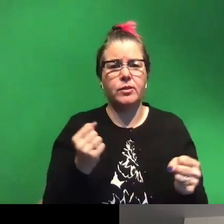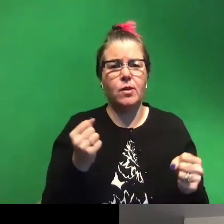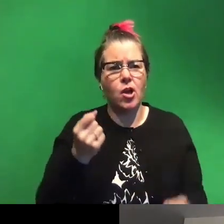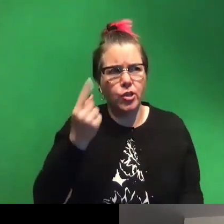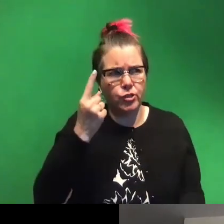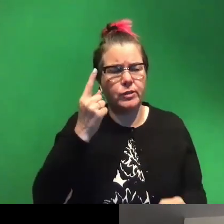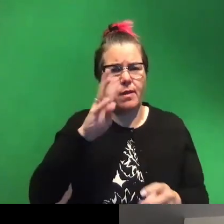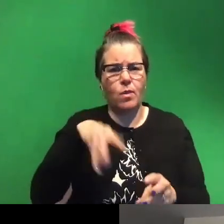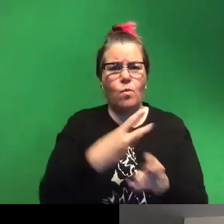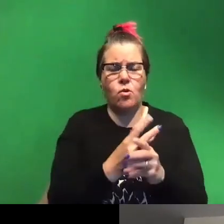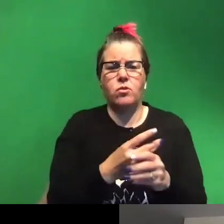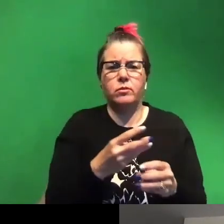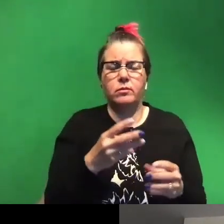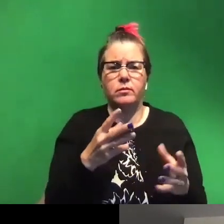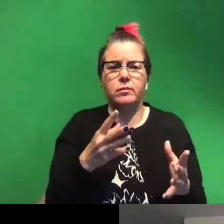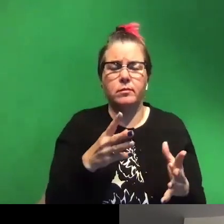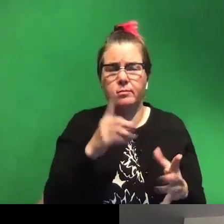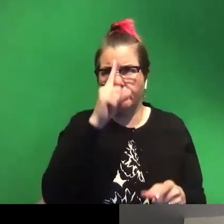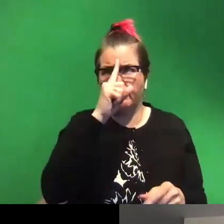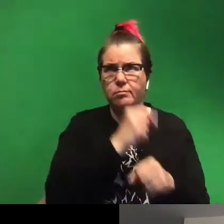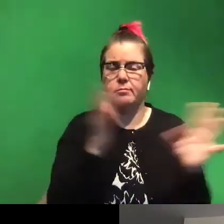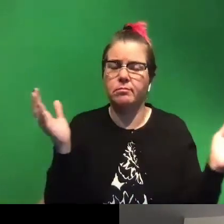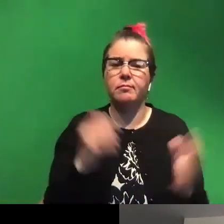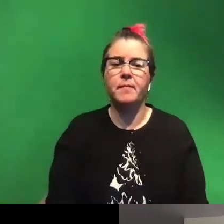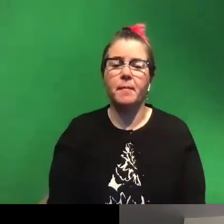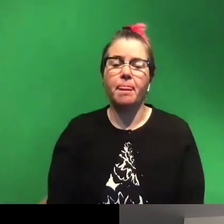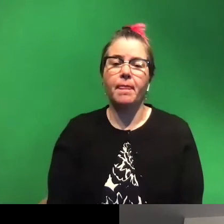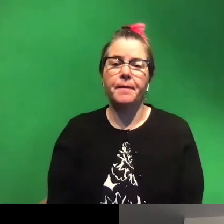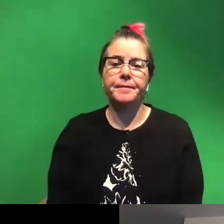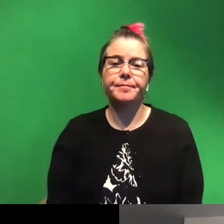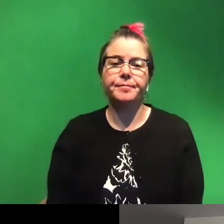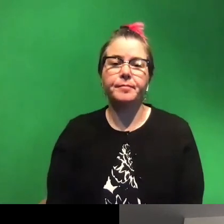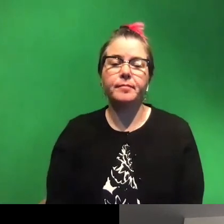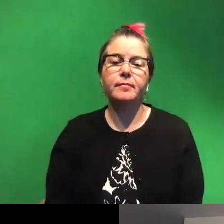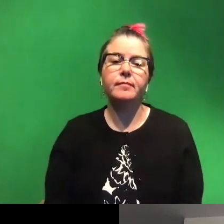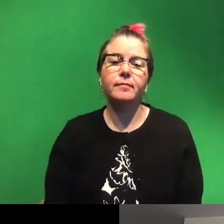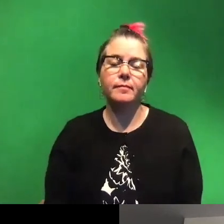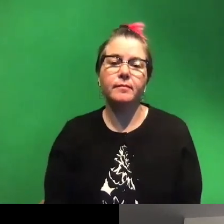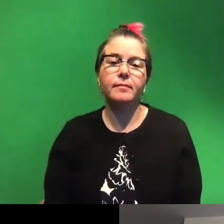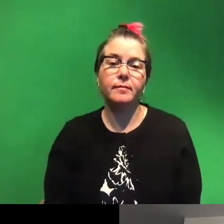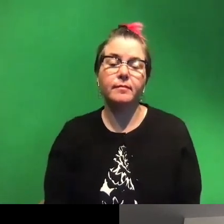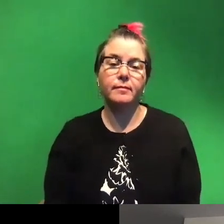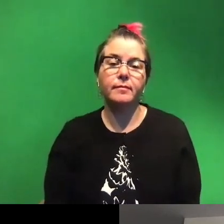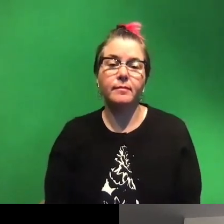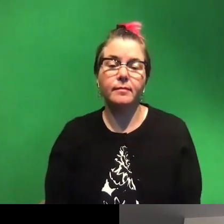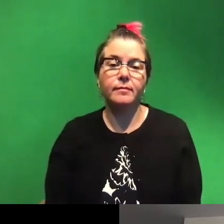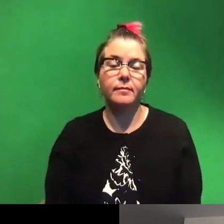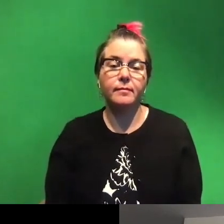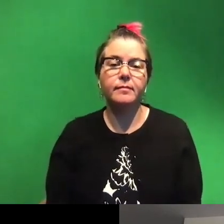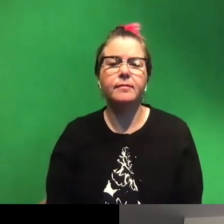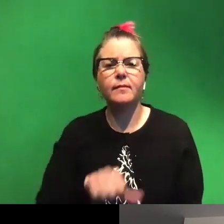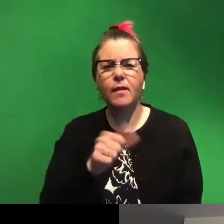world, and it's very like you can see it. And the other question